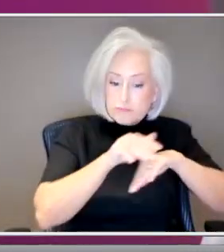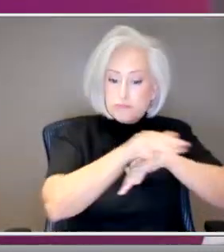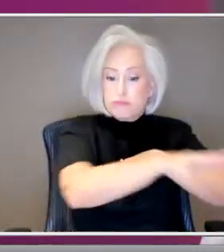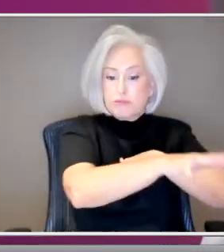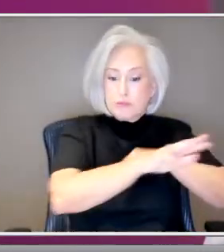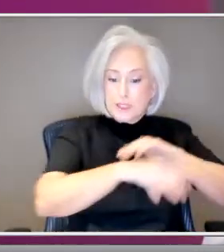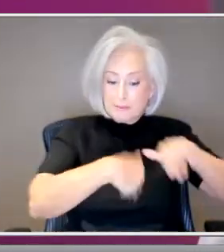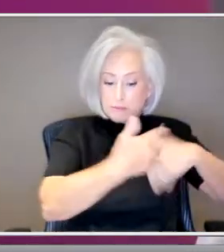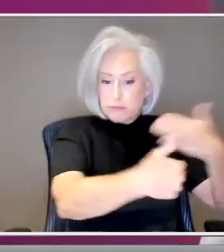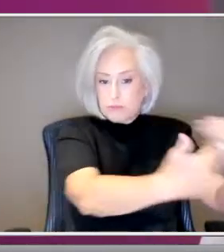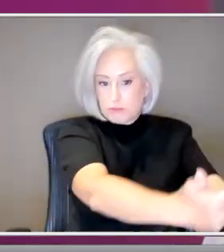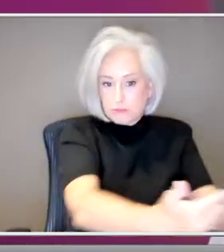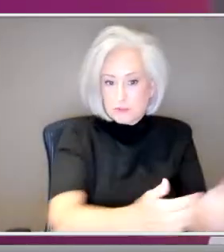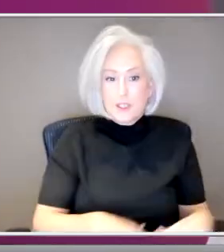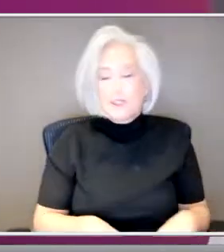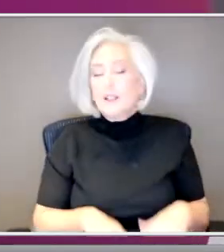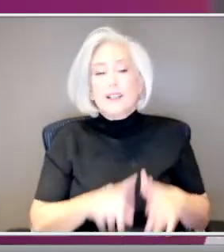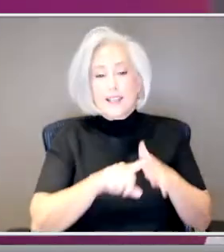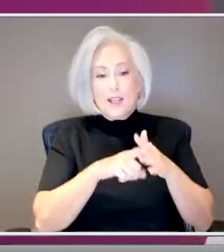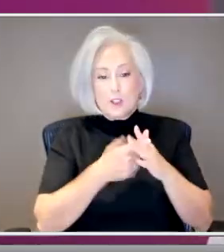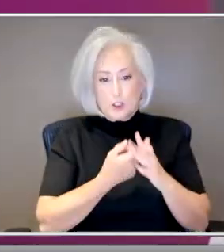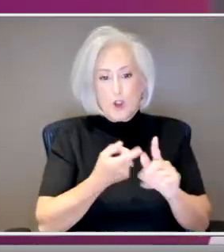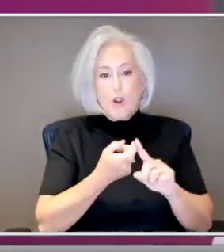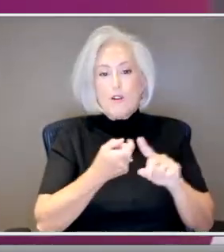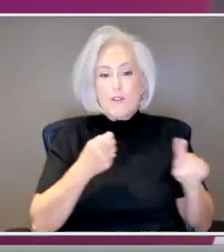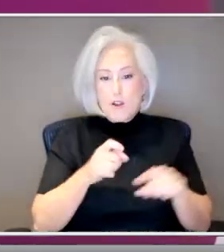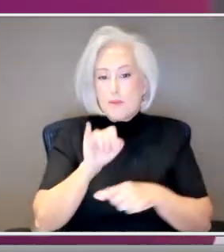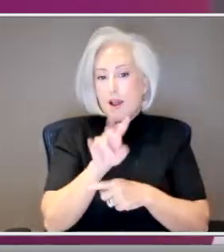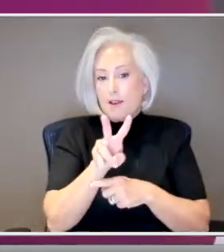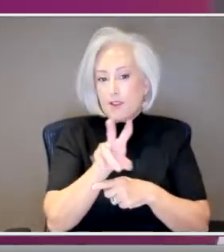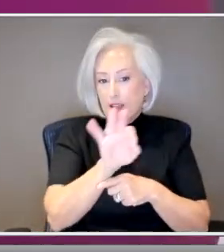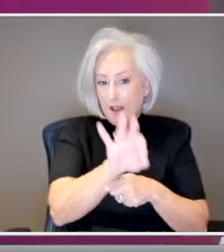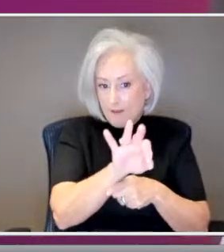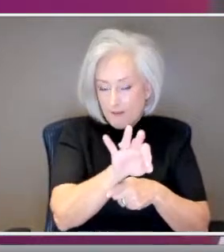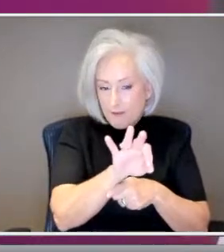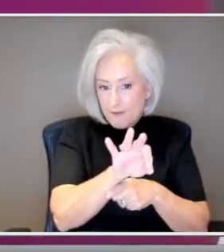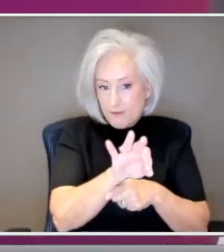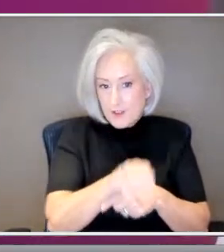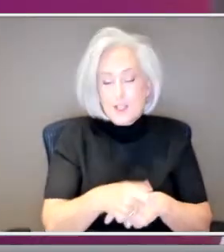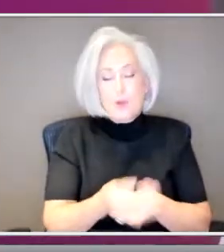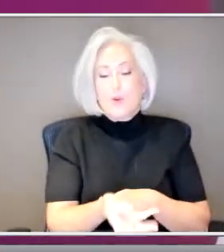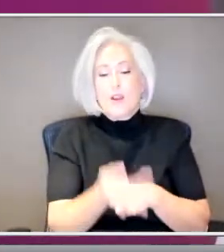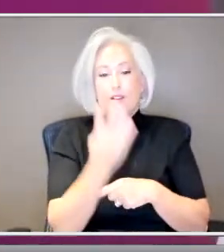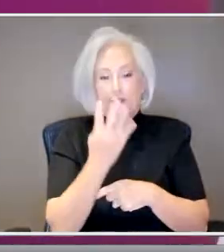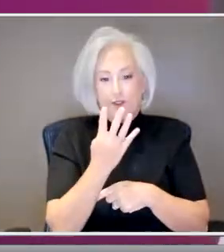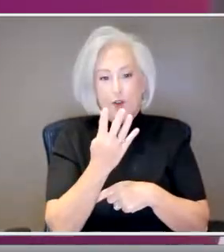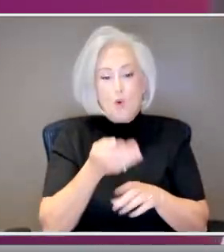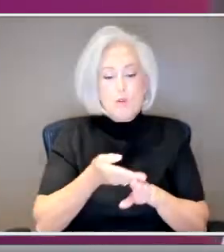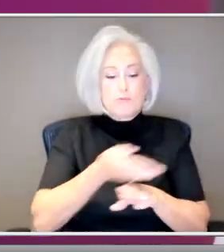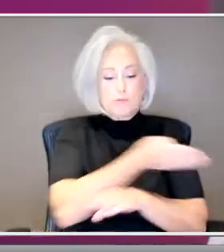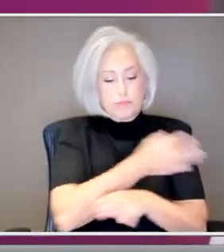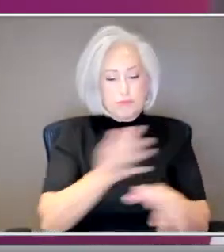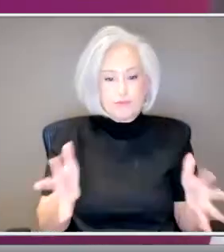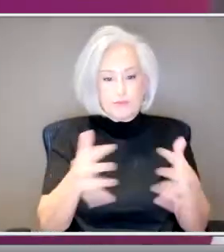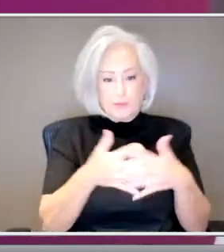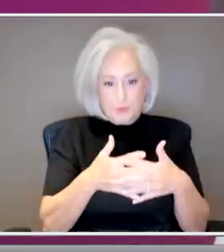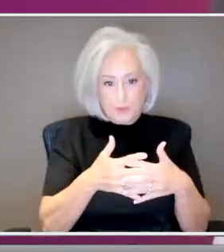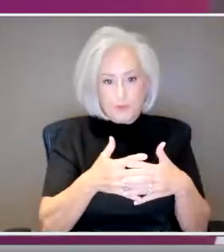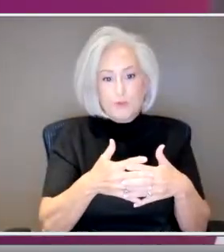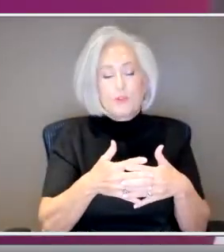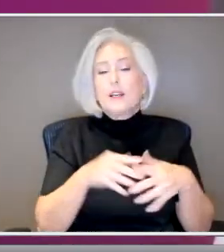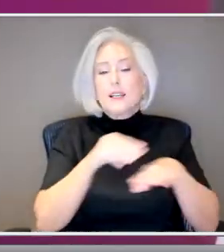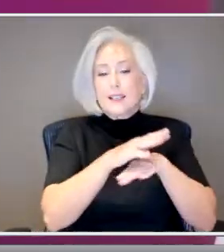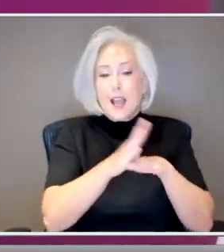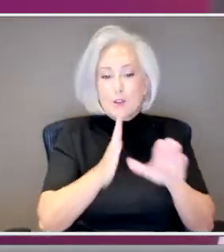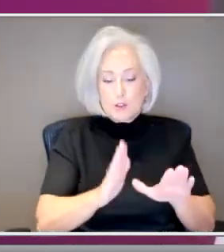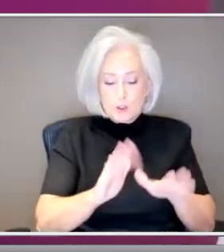vitro fertilization. Those are options. So we have 4 prenatal genetic counselors in the health system who can help navigate you through all